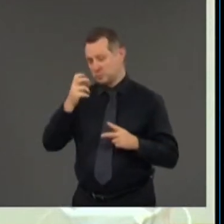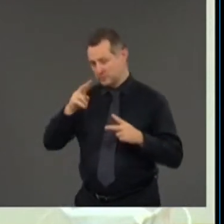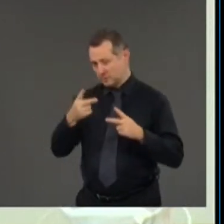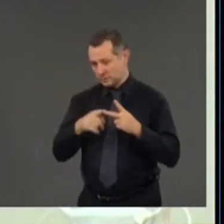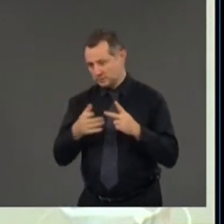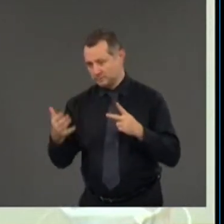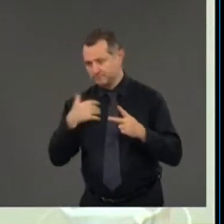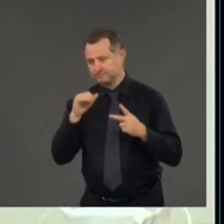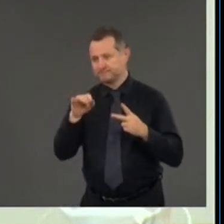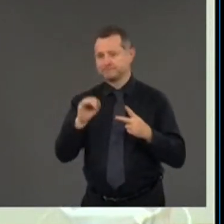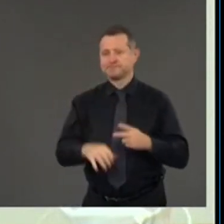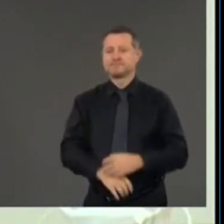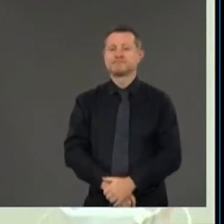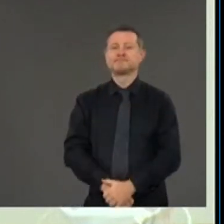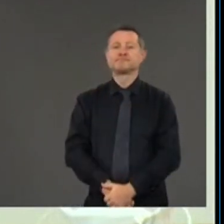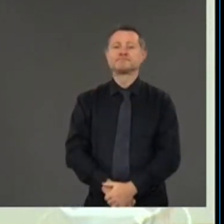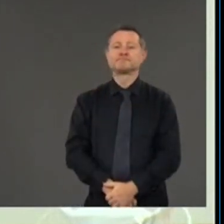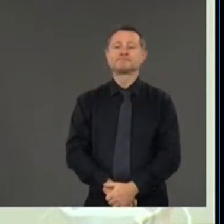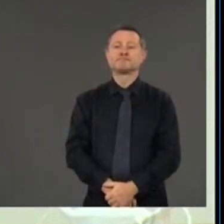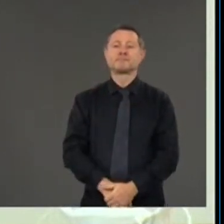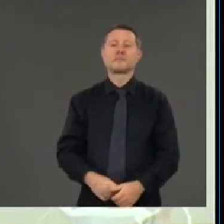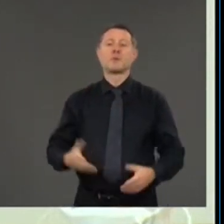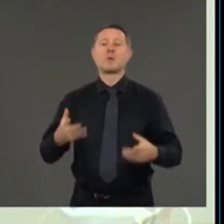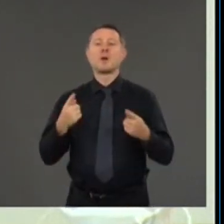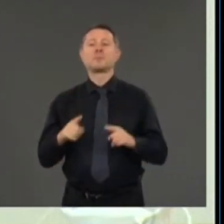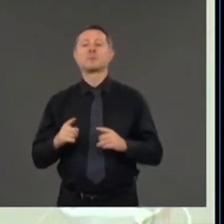that you may be relating to is what happens out in the public.